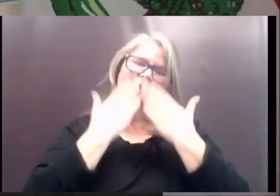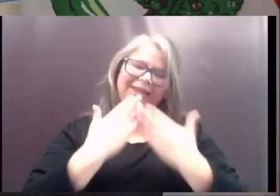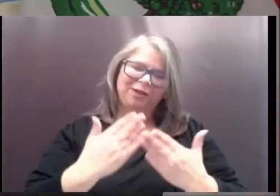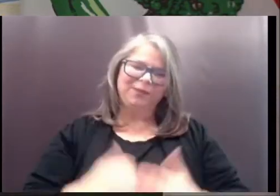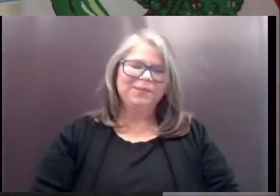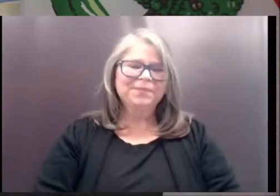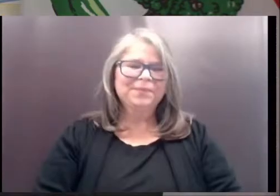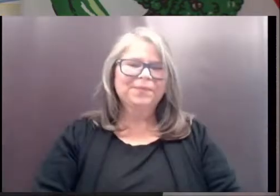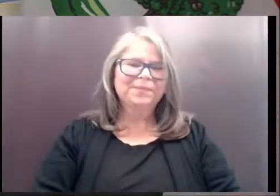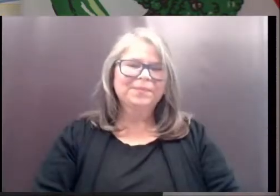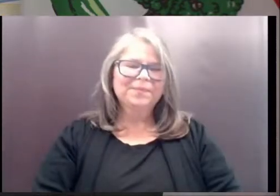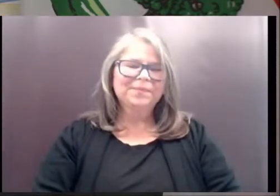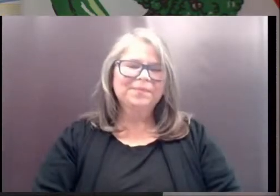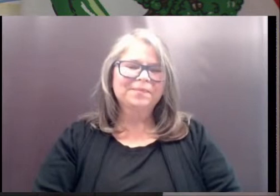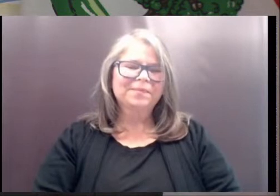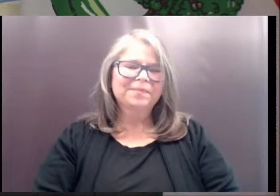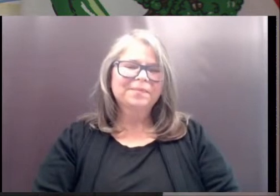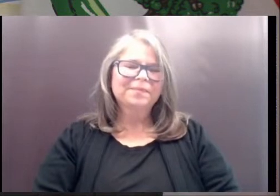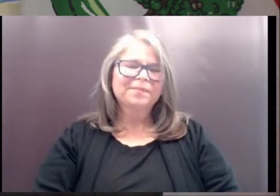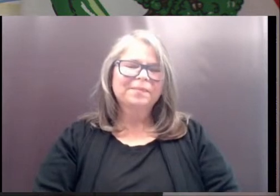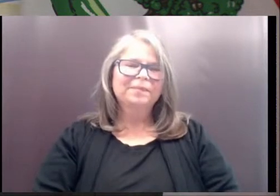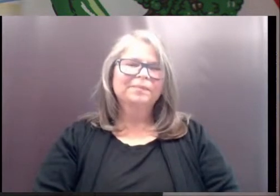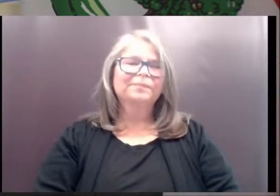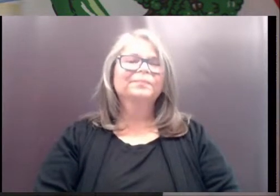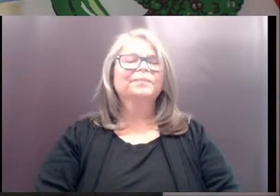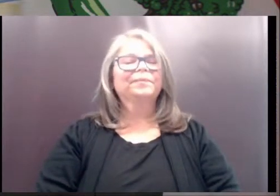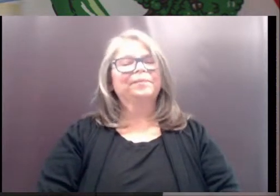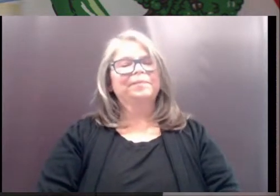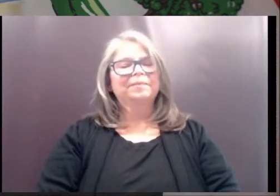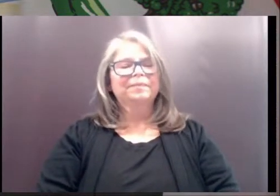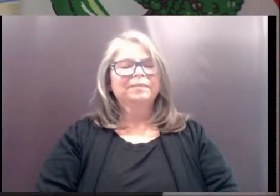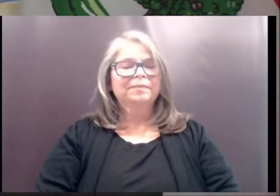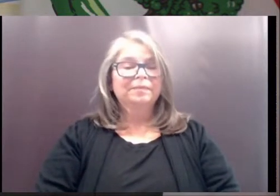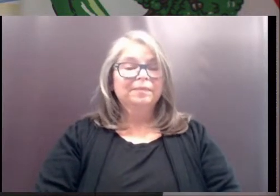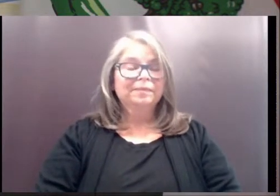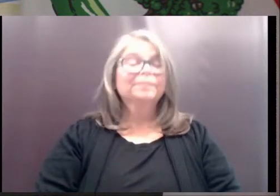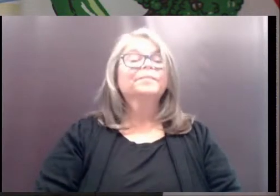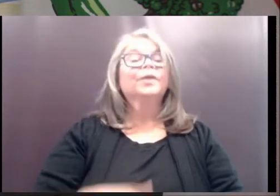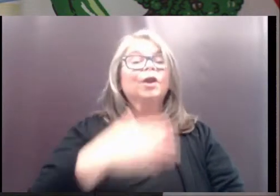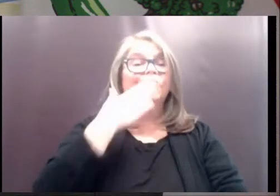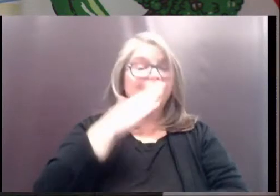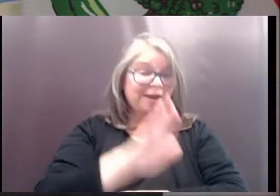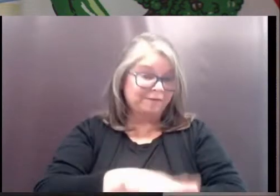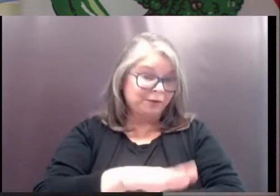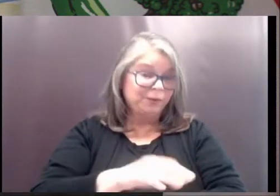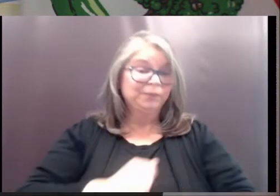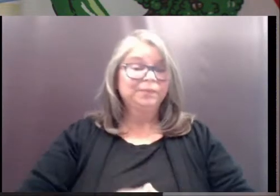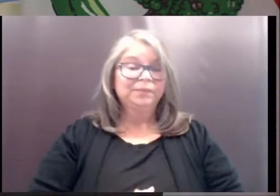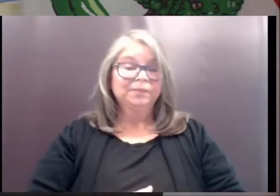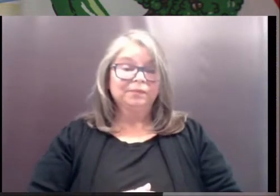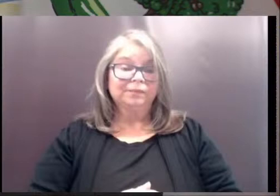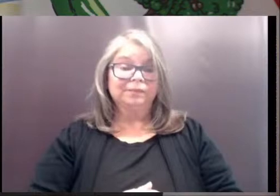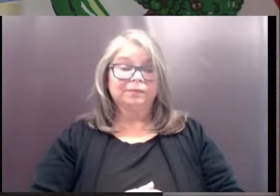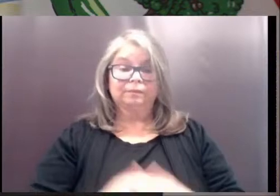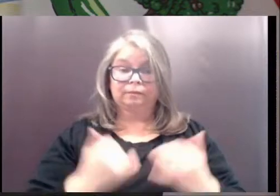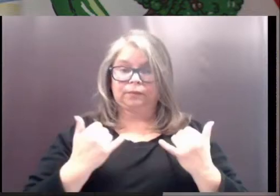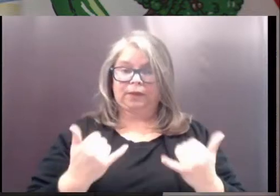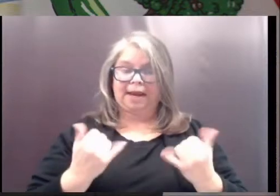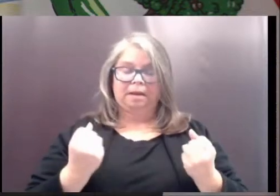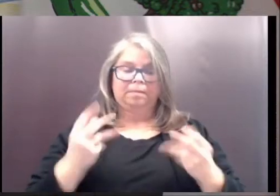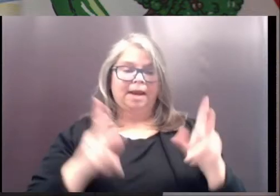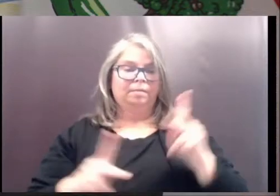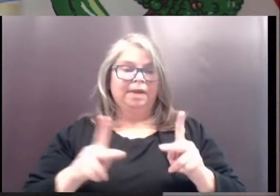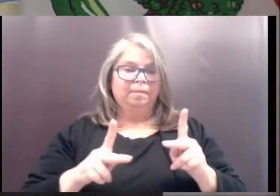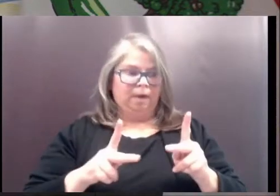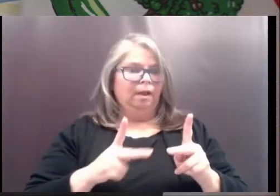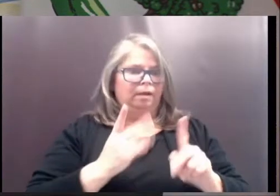Good afternoon, everyone. We continue to test large numbers of people today, and large volumes of people are